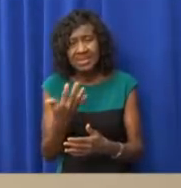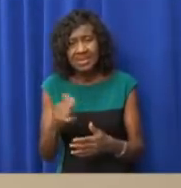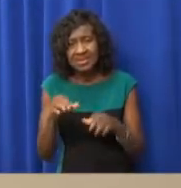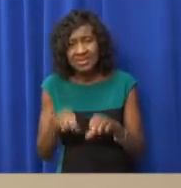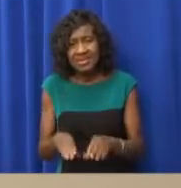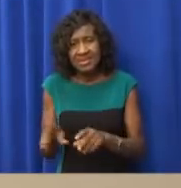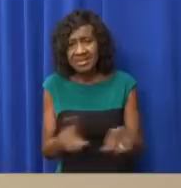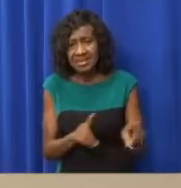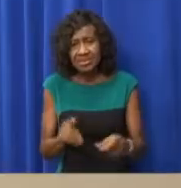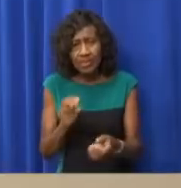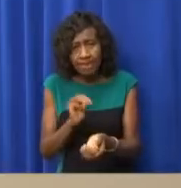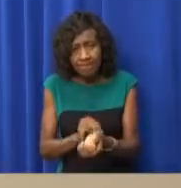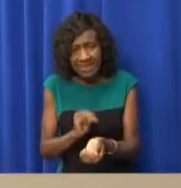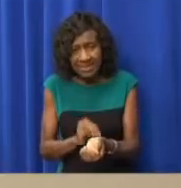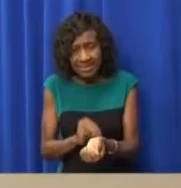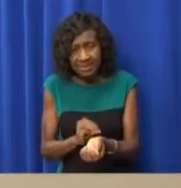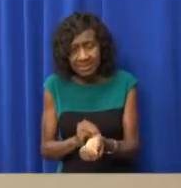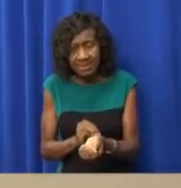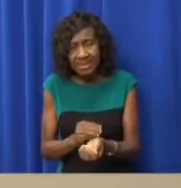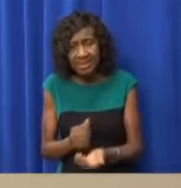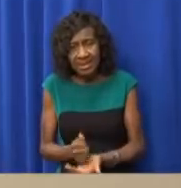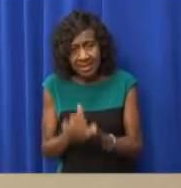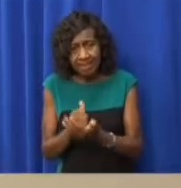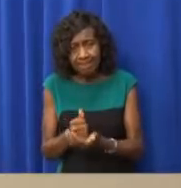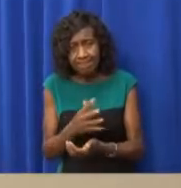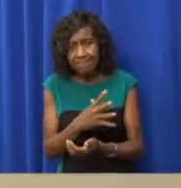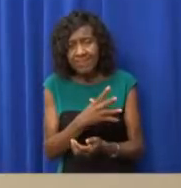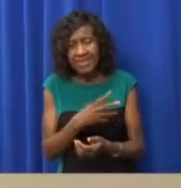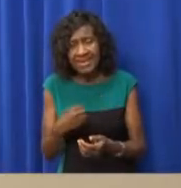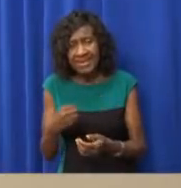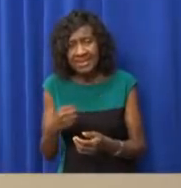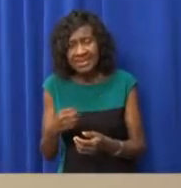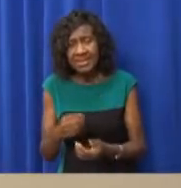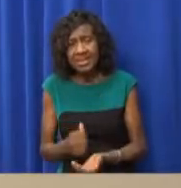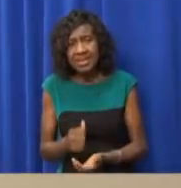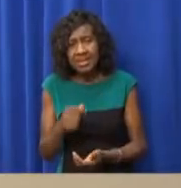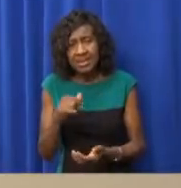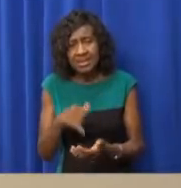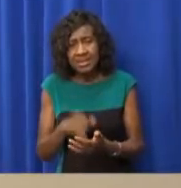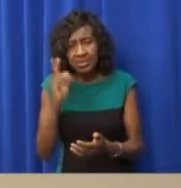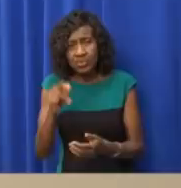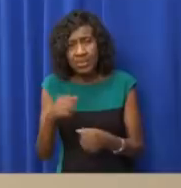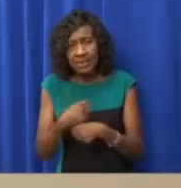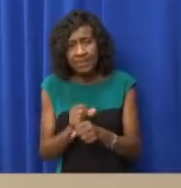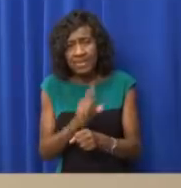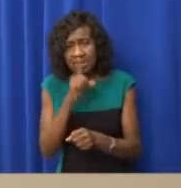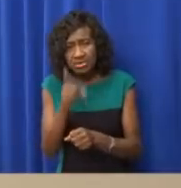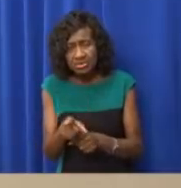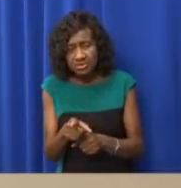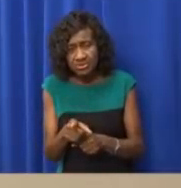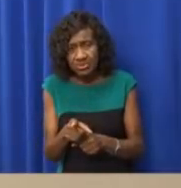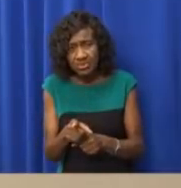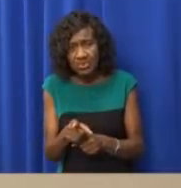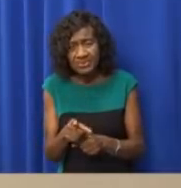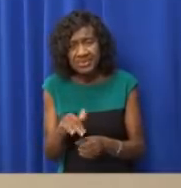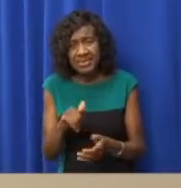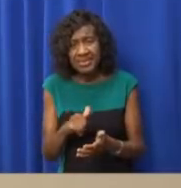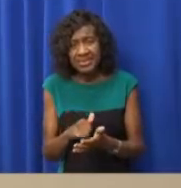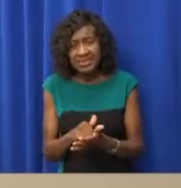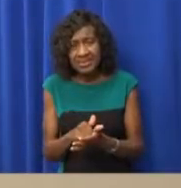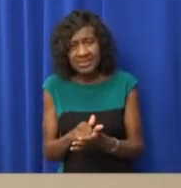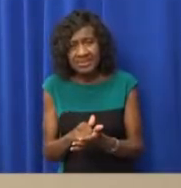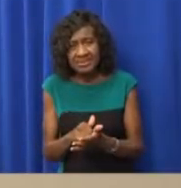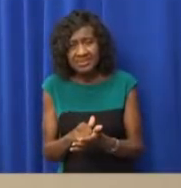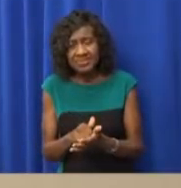evacuations. The exercise this year will also ensure that appropriate measures are in place to avoid any contact between the